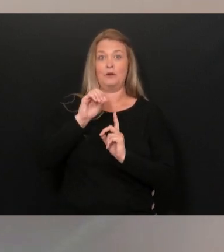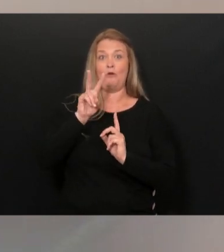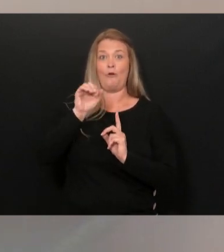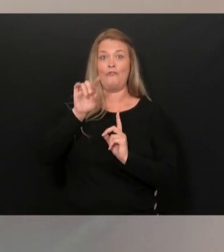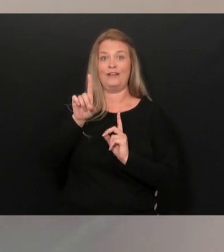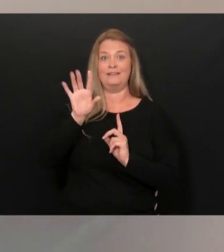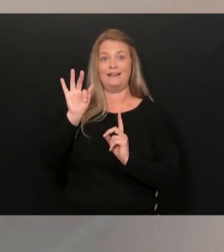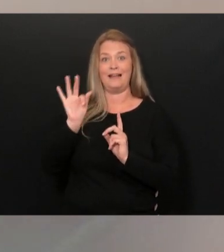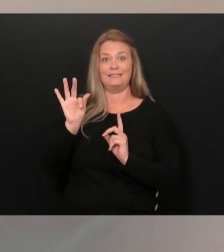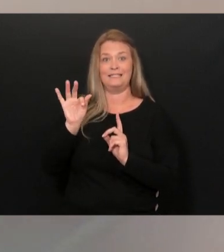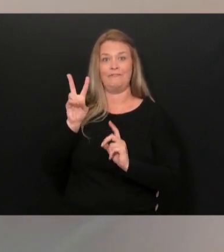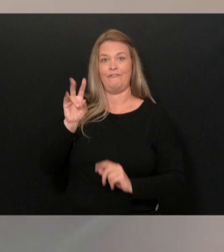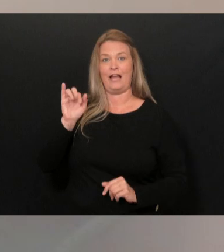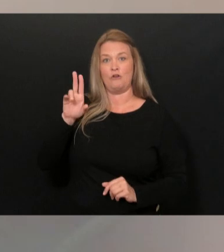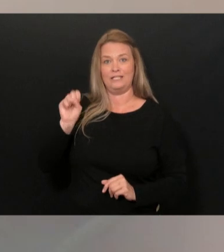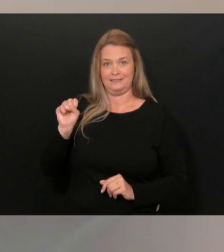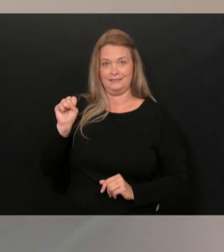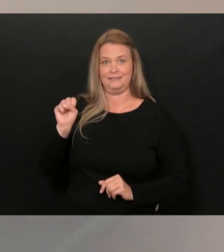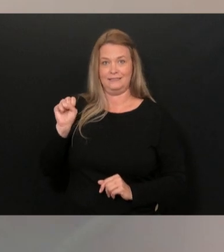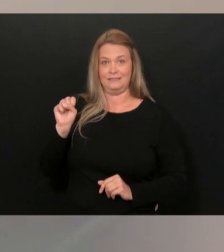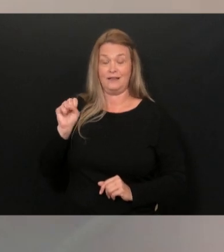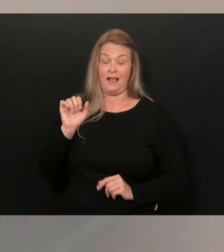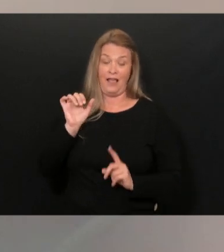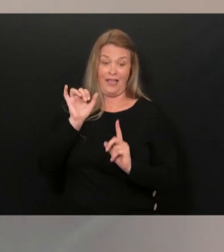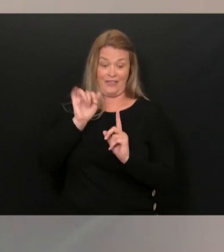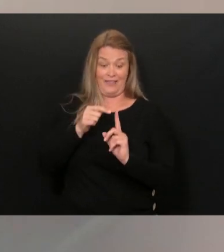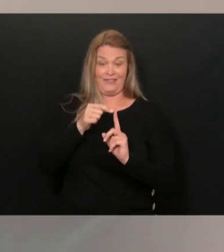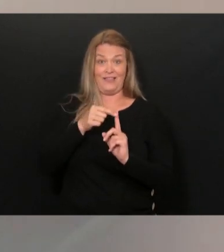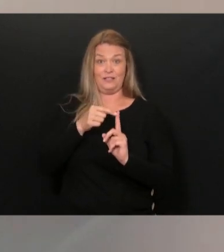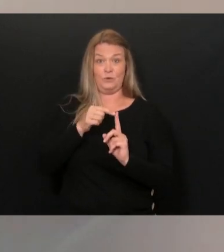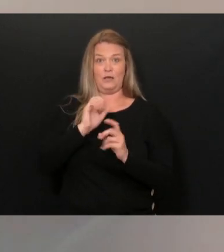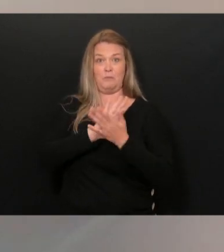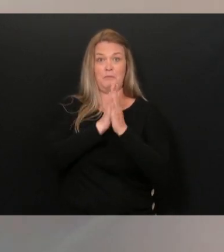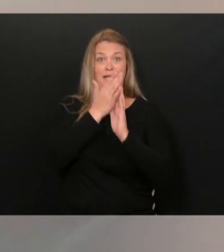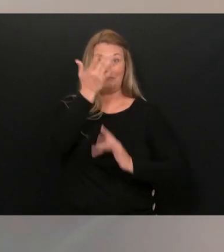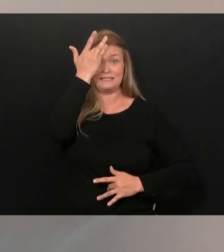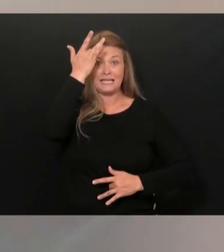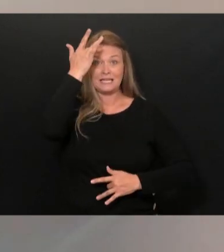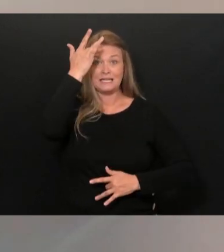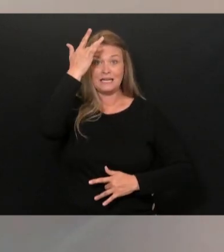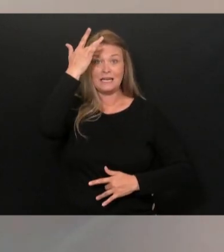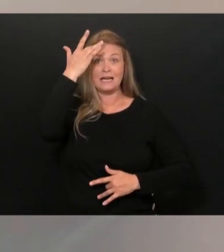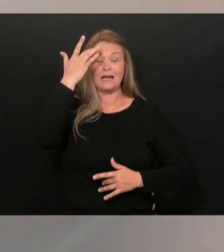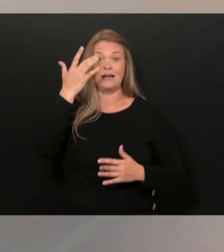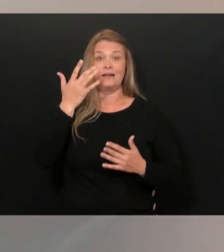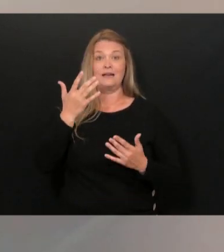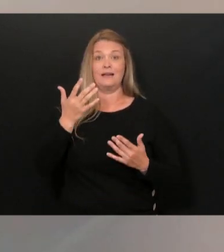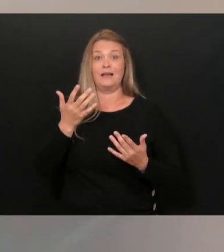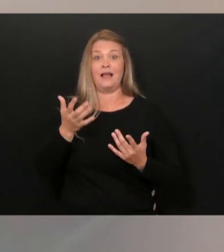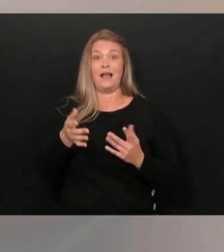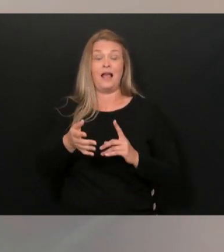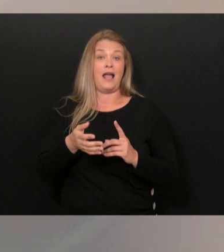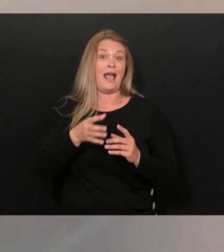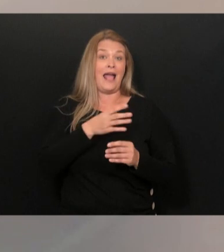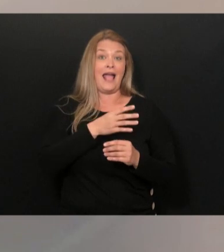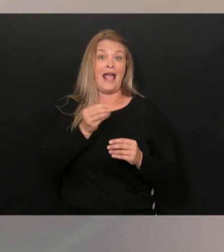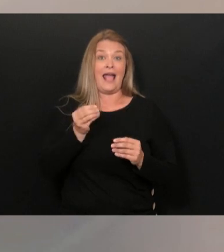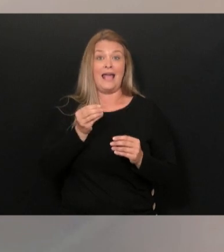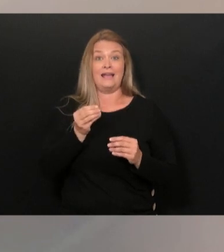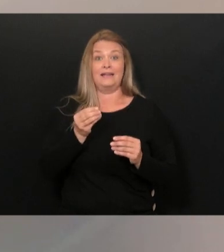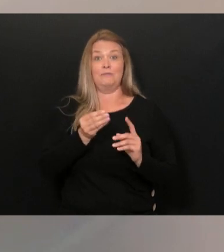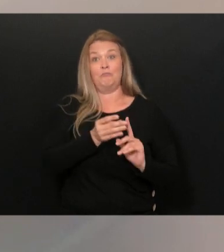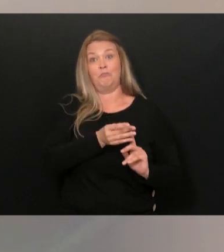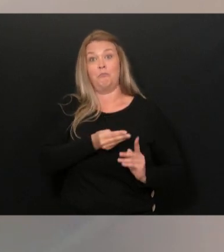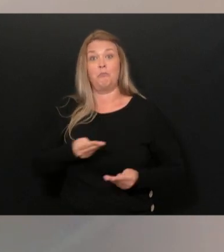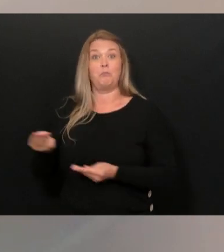COVID-19 virus, and that child could get sick if indeed picks up the virus, also can communicate it